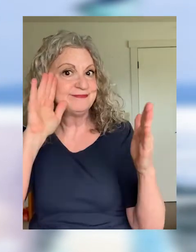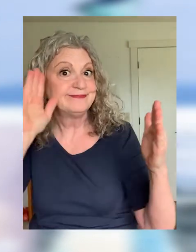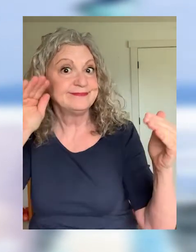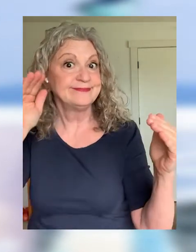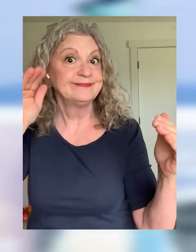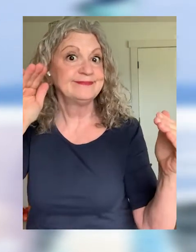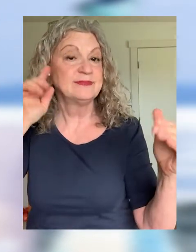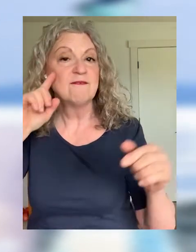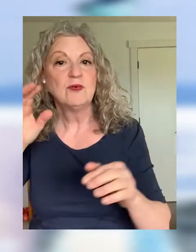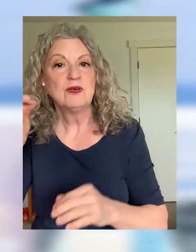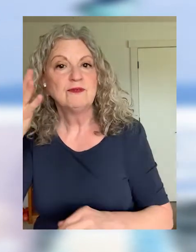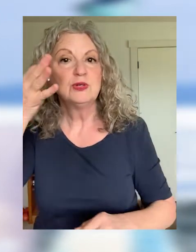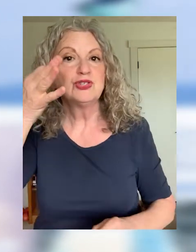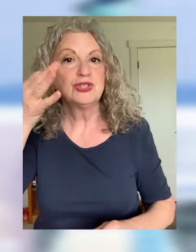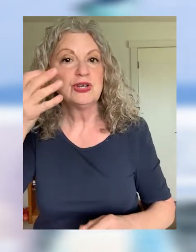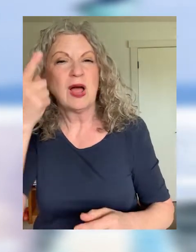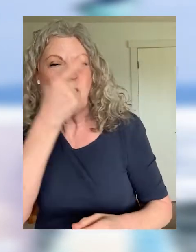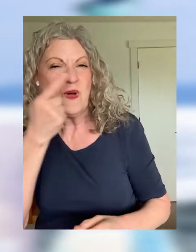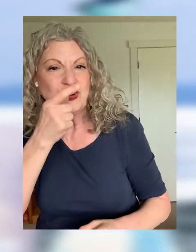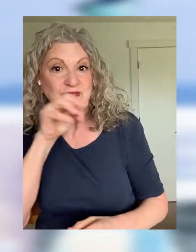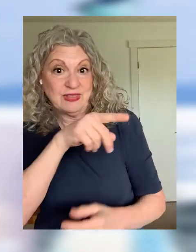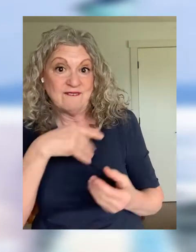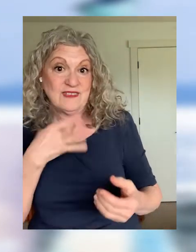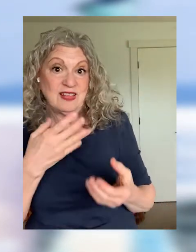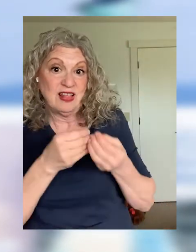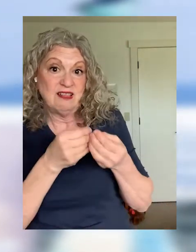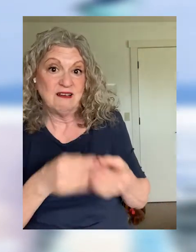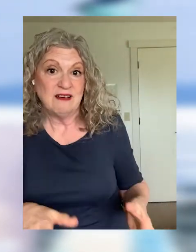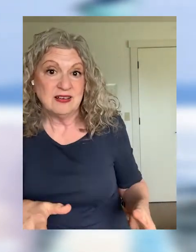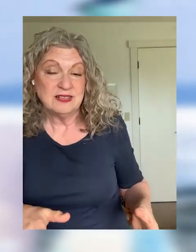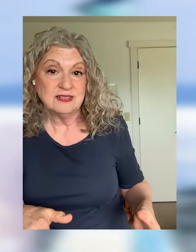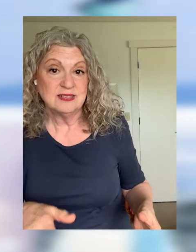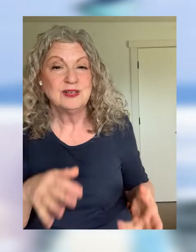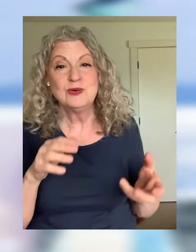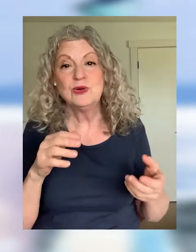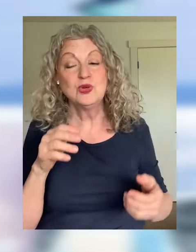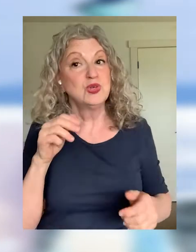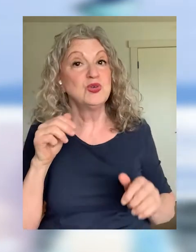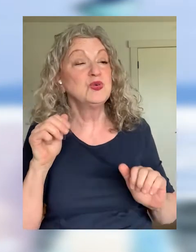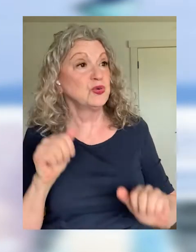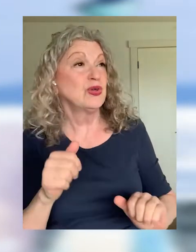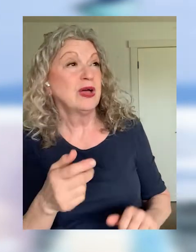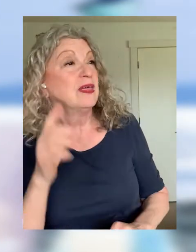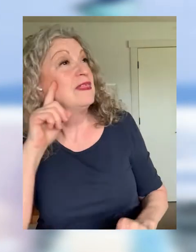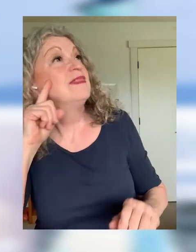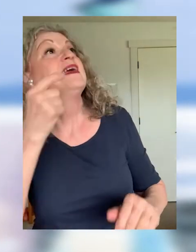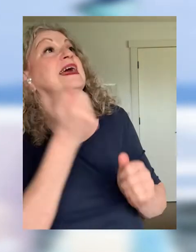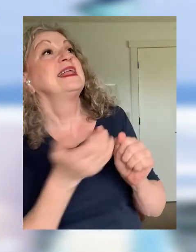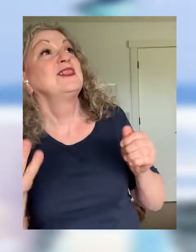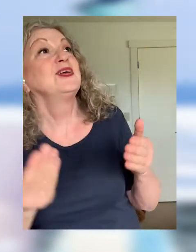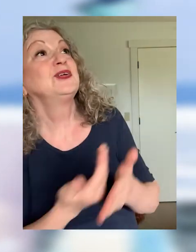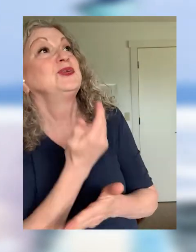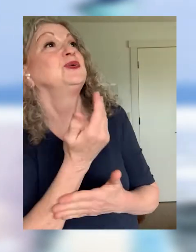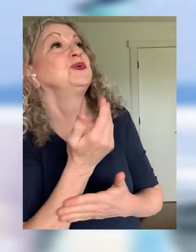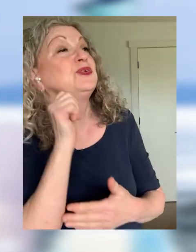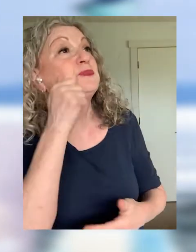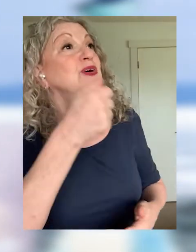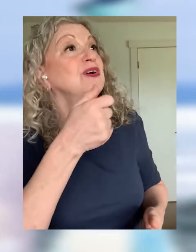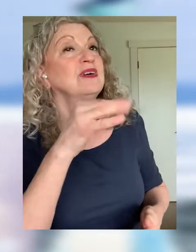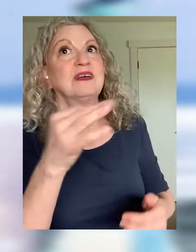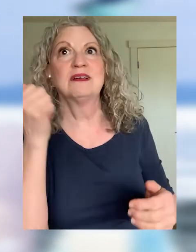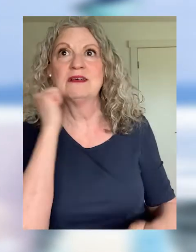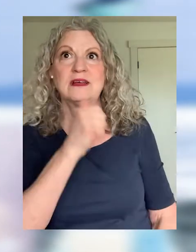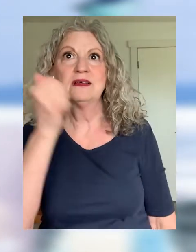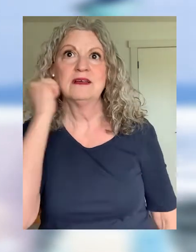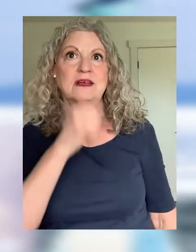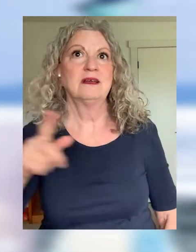future that they wonder if they've lost. Who can bet on anything new coming tomorrow if every day for the last